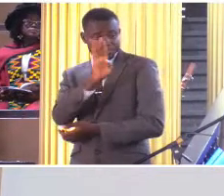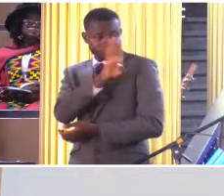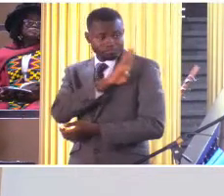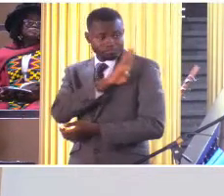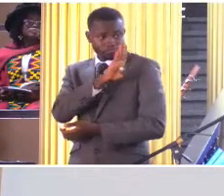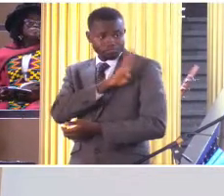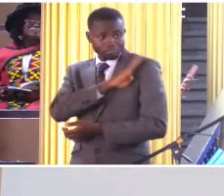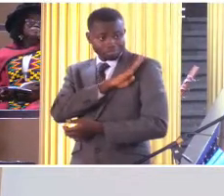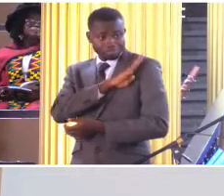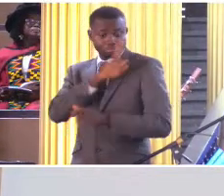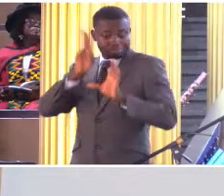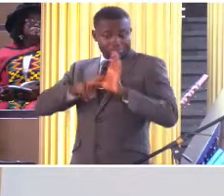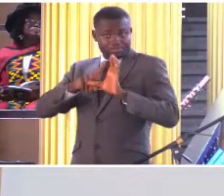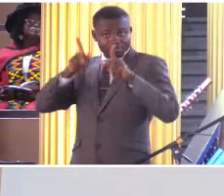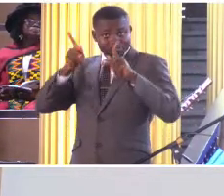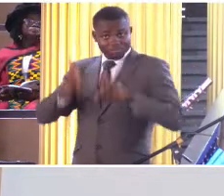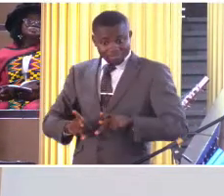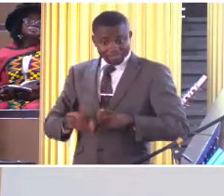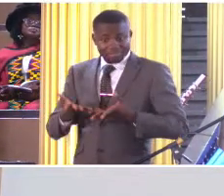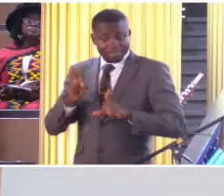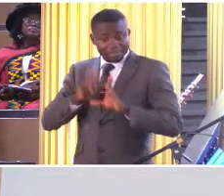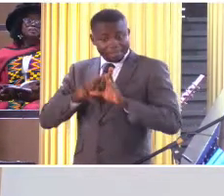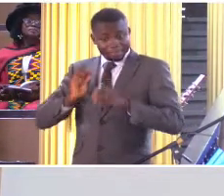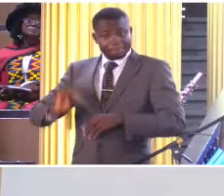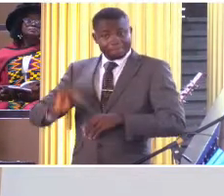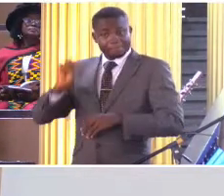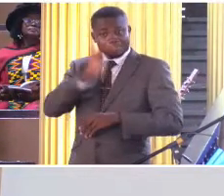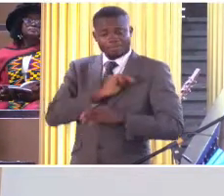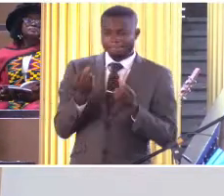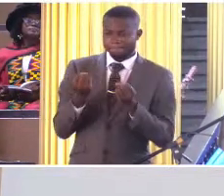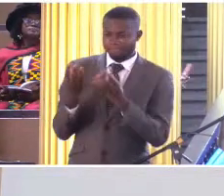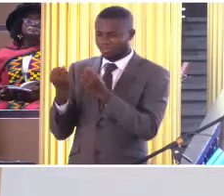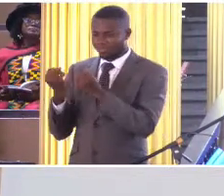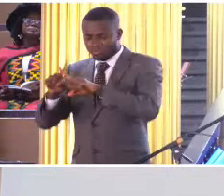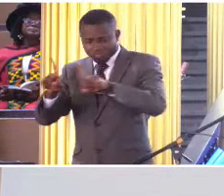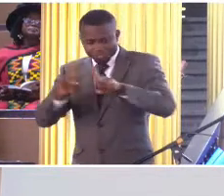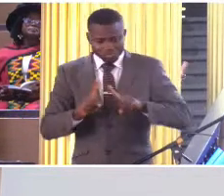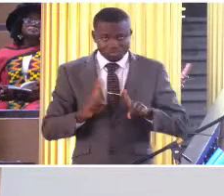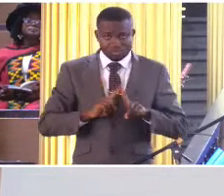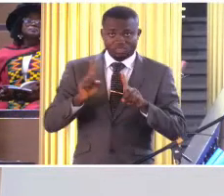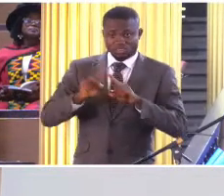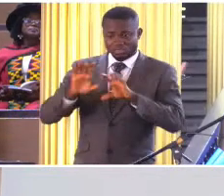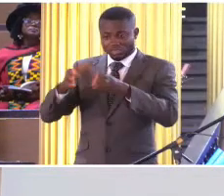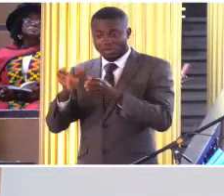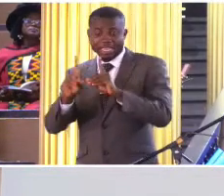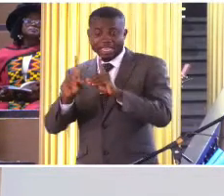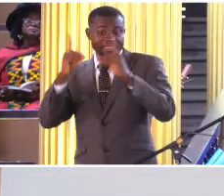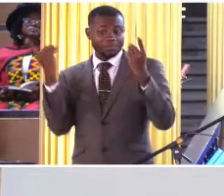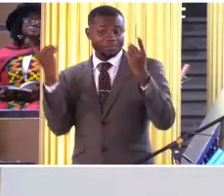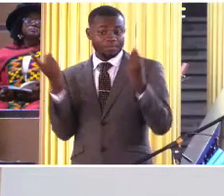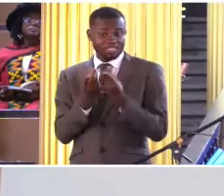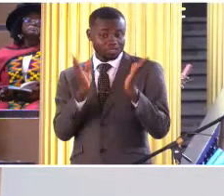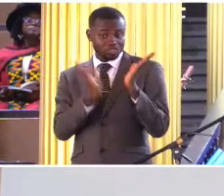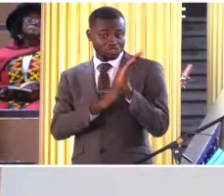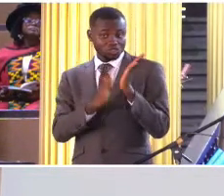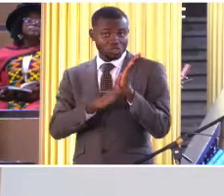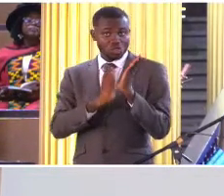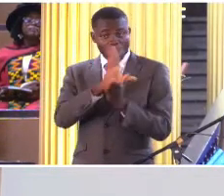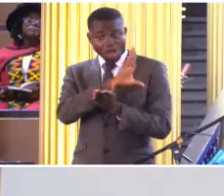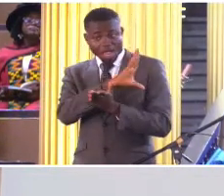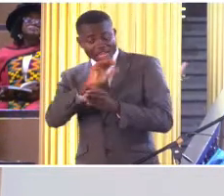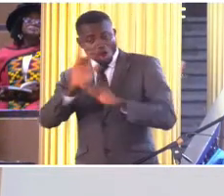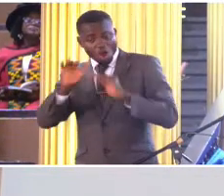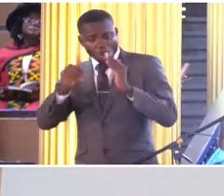as a member of multiple statutory and ad hoc committees at the department, school, and university